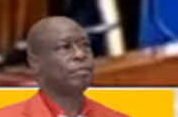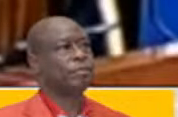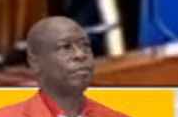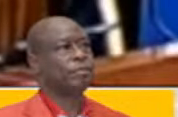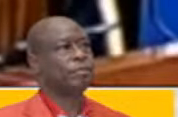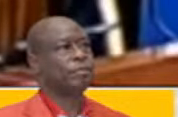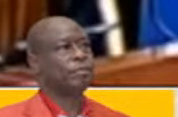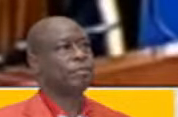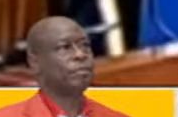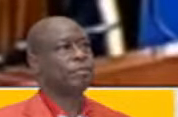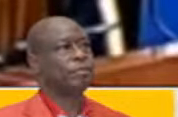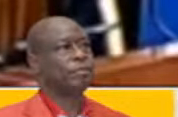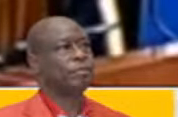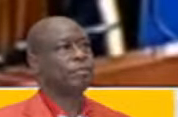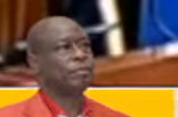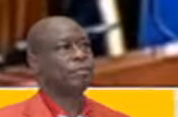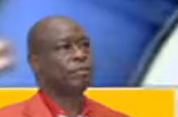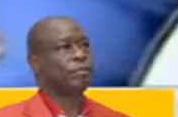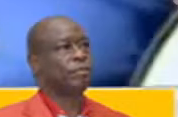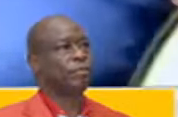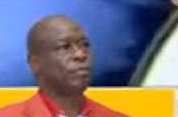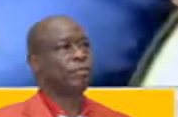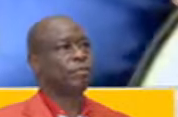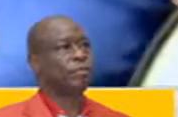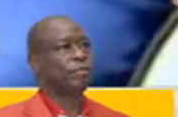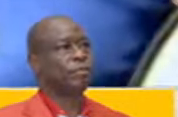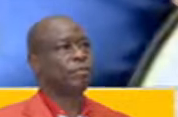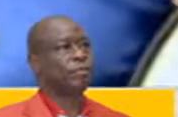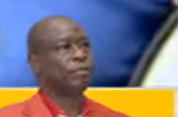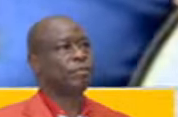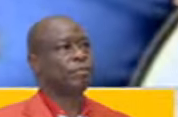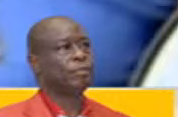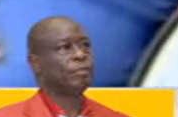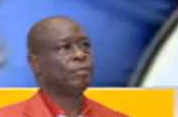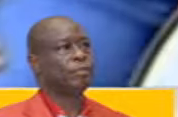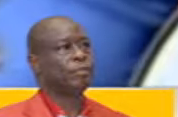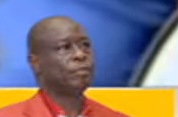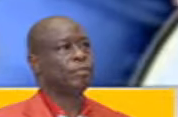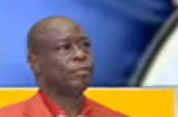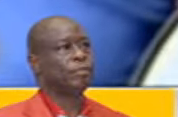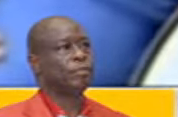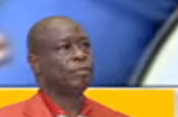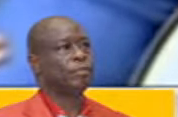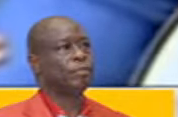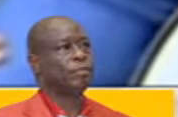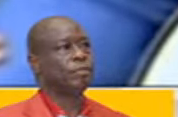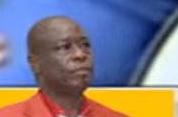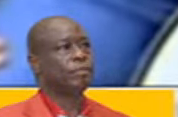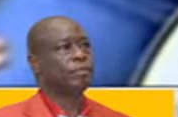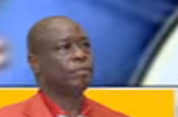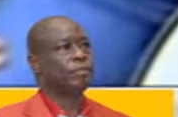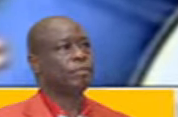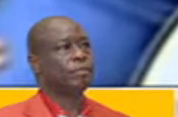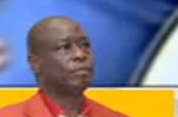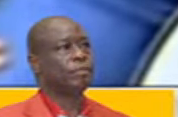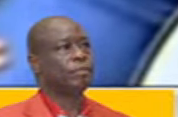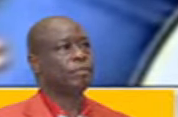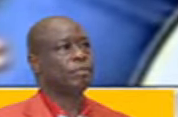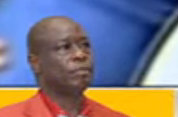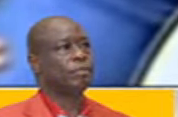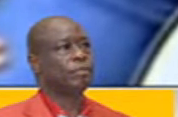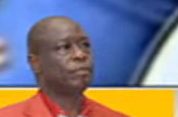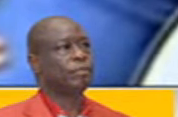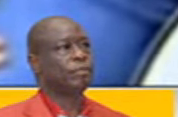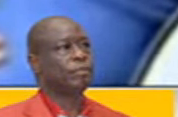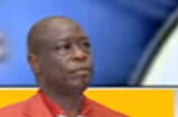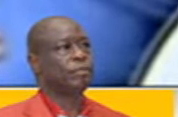Uh-huh. And it will be expected that the Deputy President, being the chair of the Intergovernmental Relations Committee and